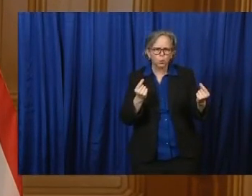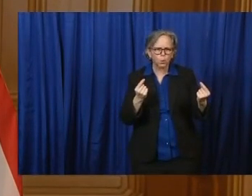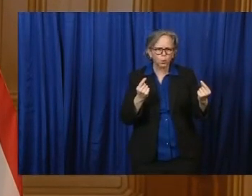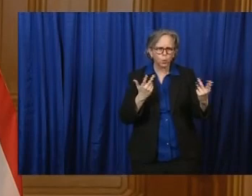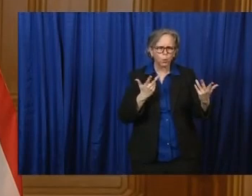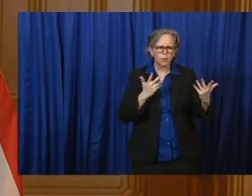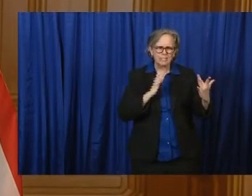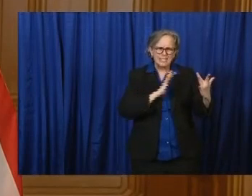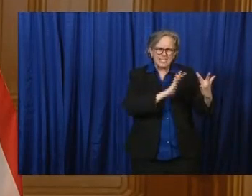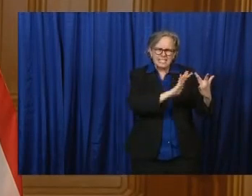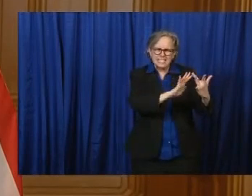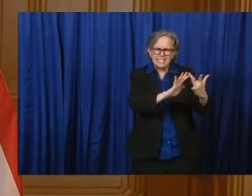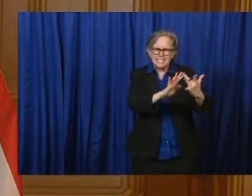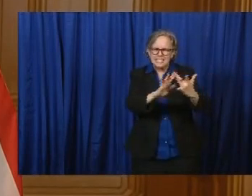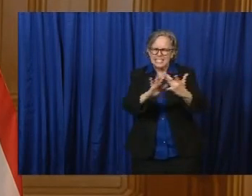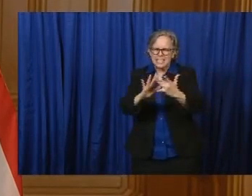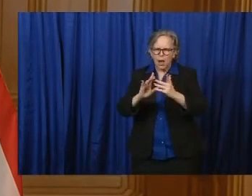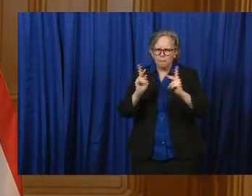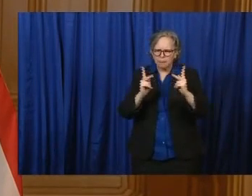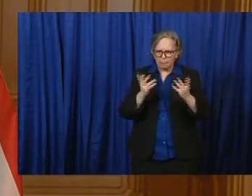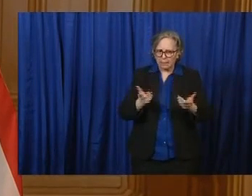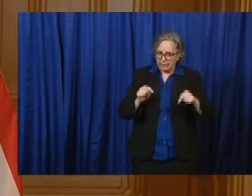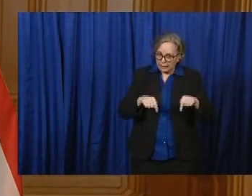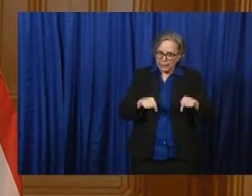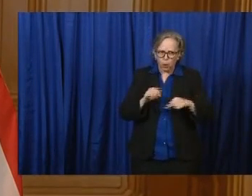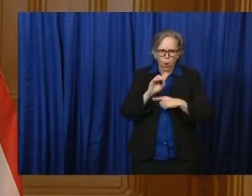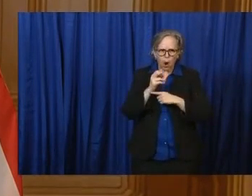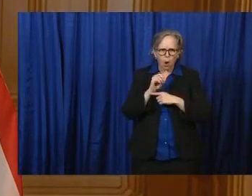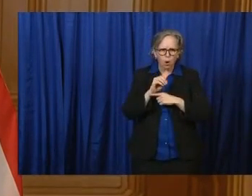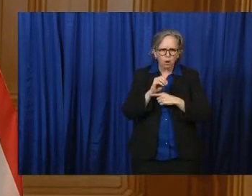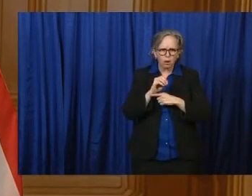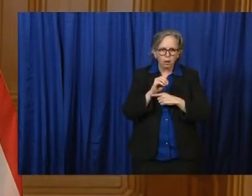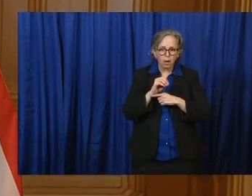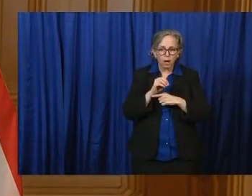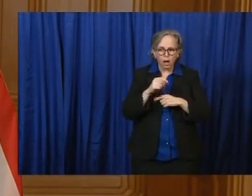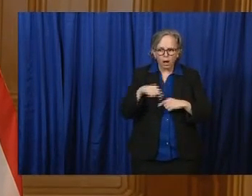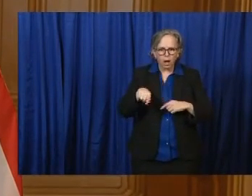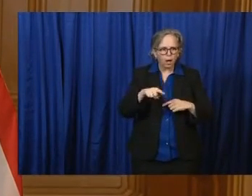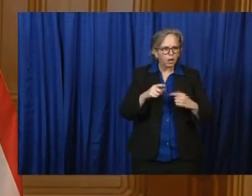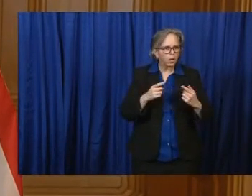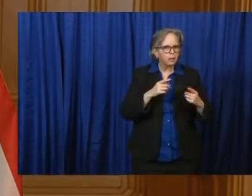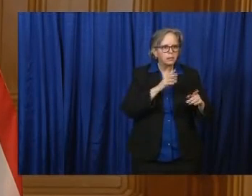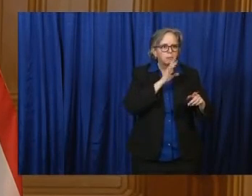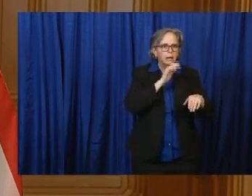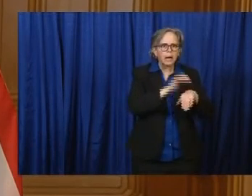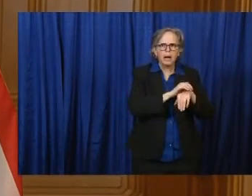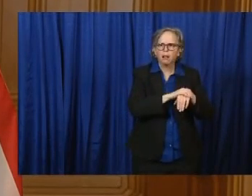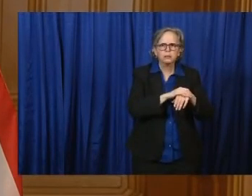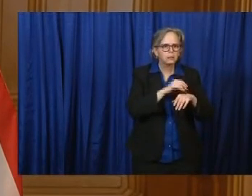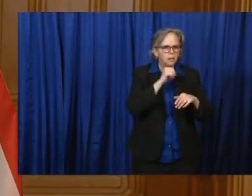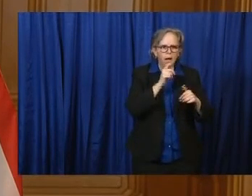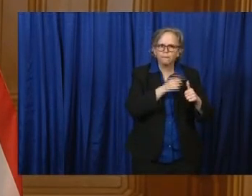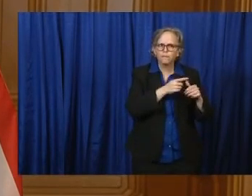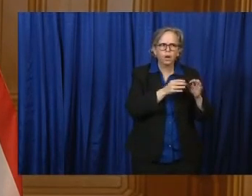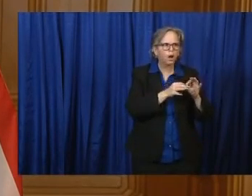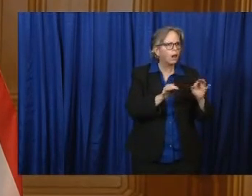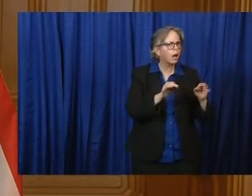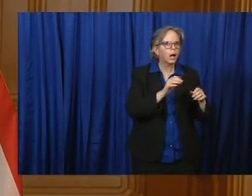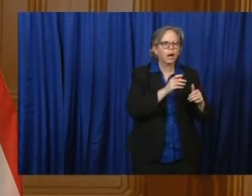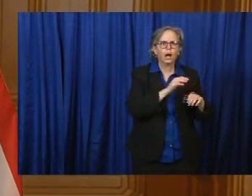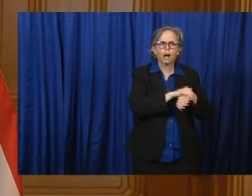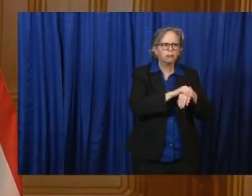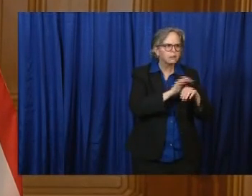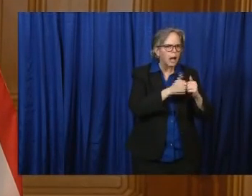Ohio, or people whose first language is not English. And let me tell you where